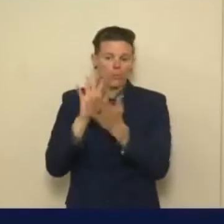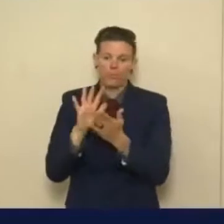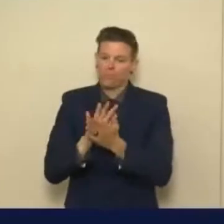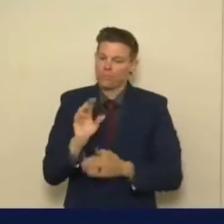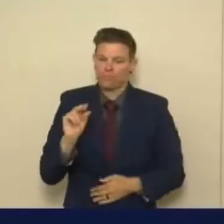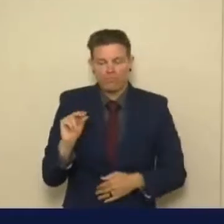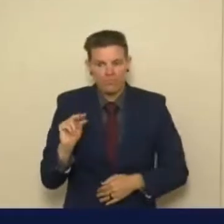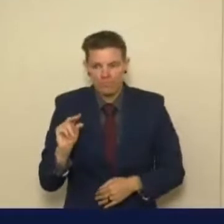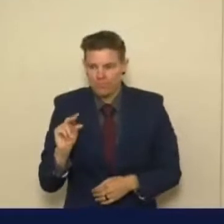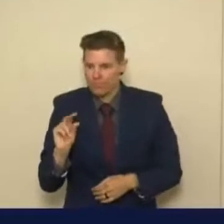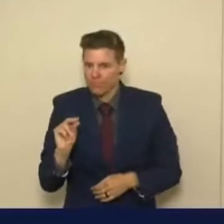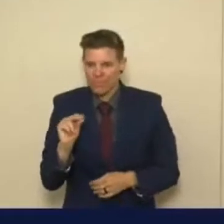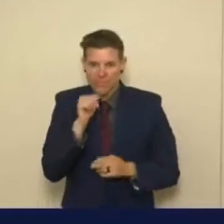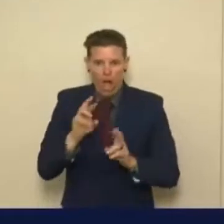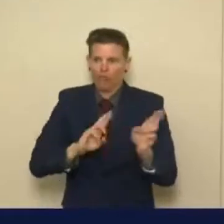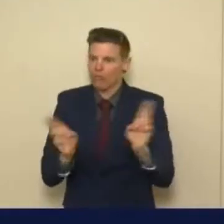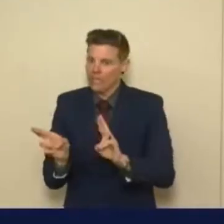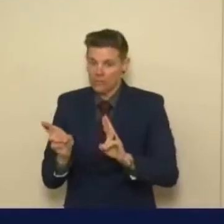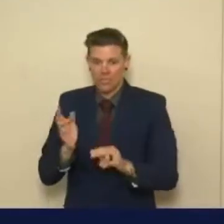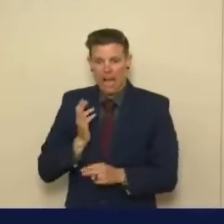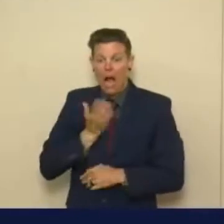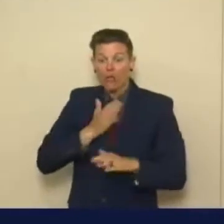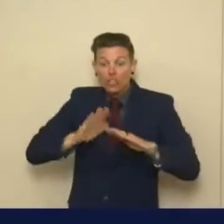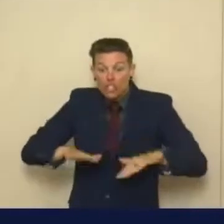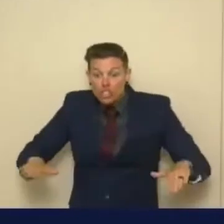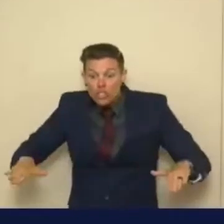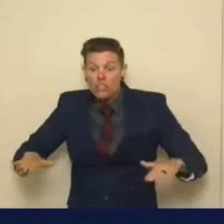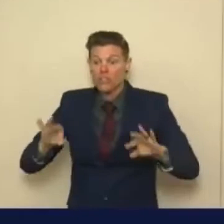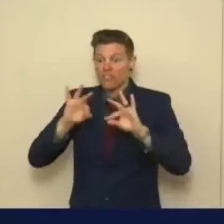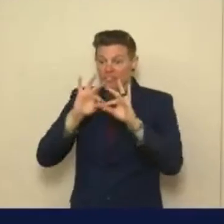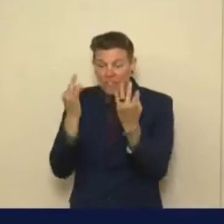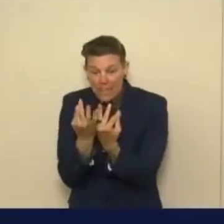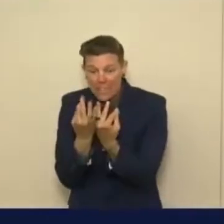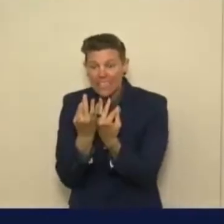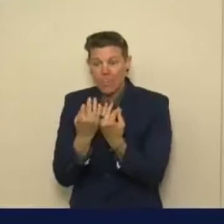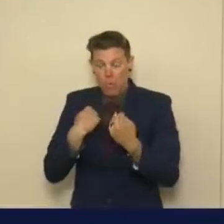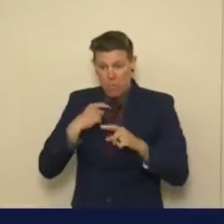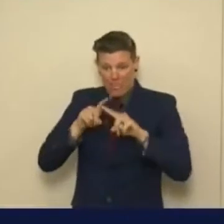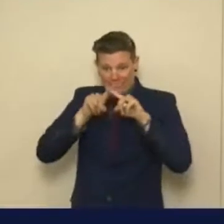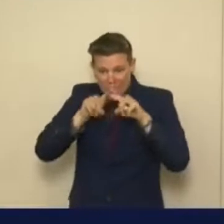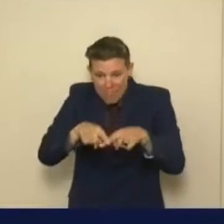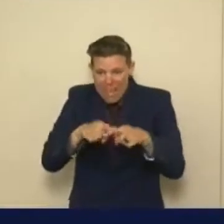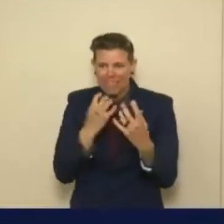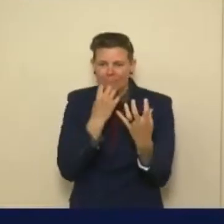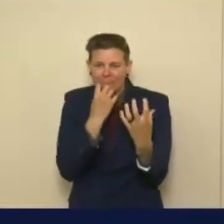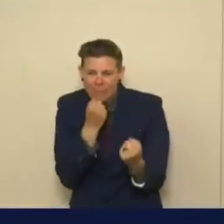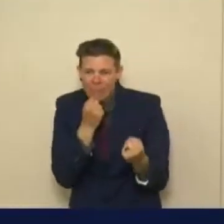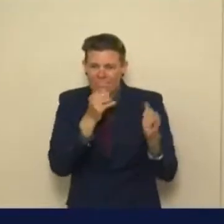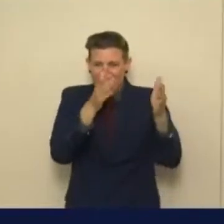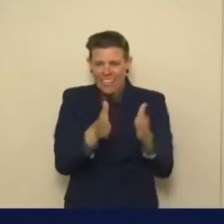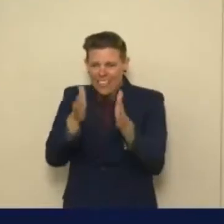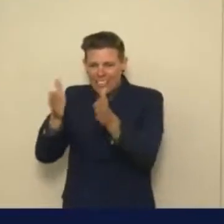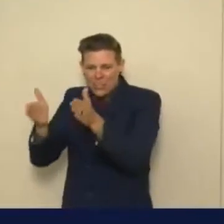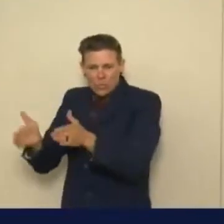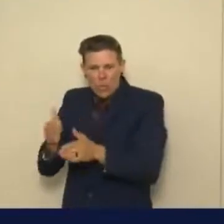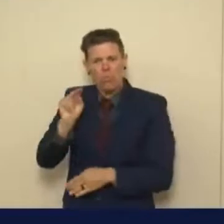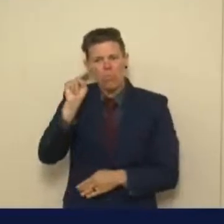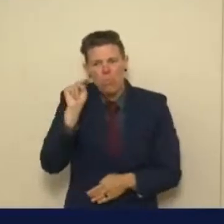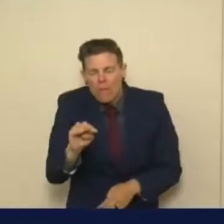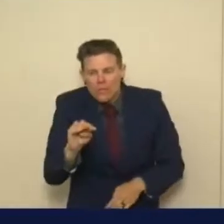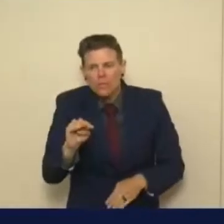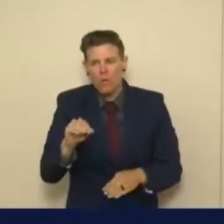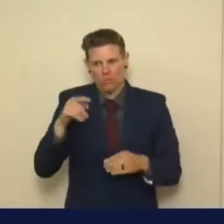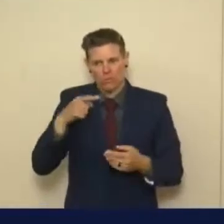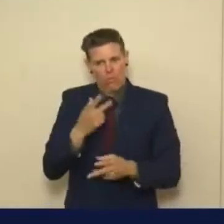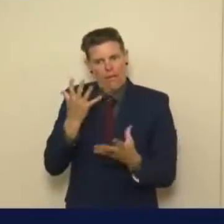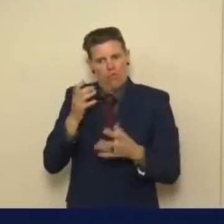Our kids and our families are depending on New Mexico to get this right. I'm depending on you to get this right. So I really